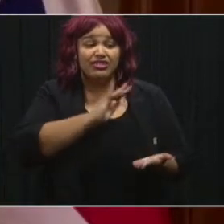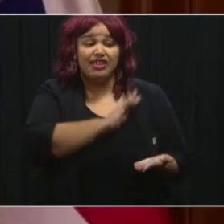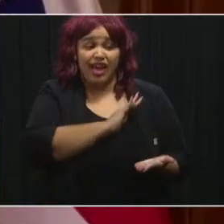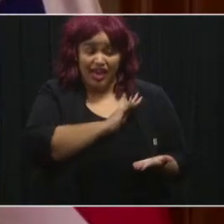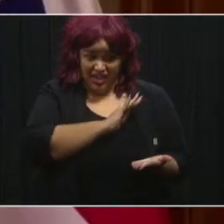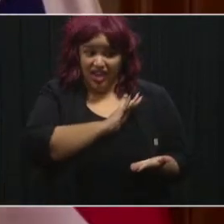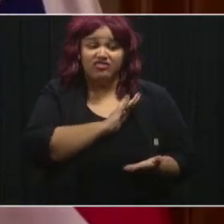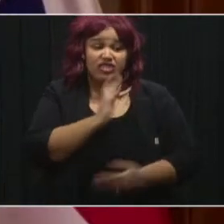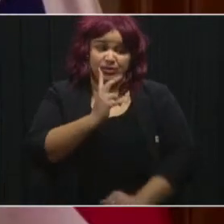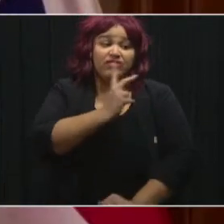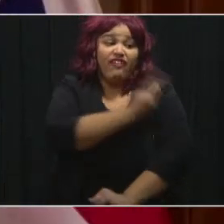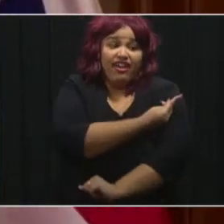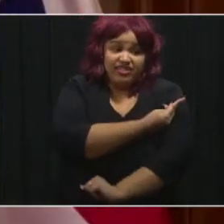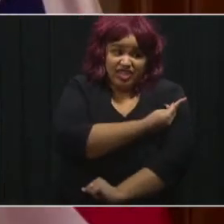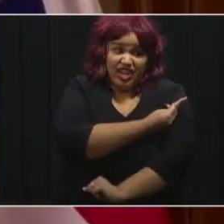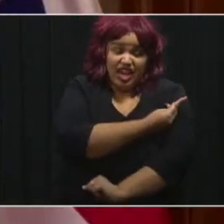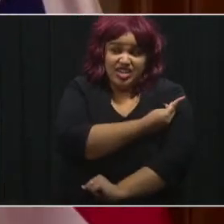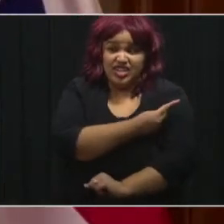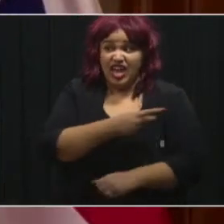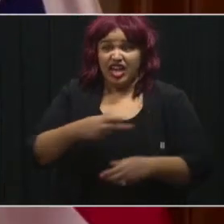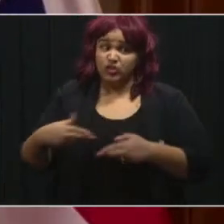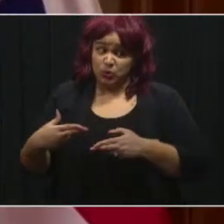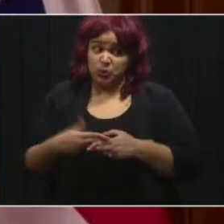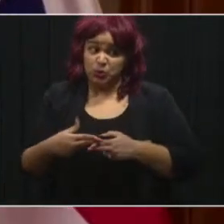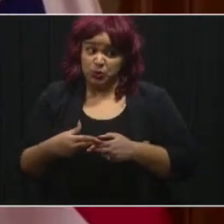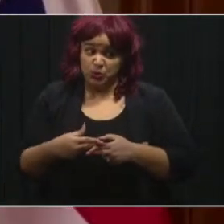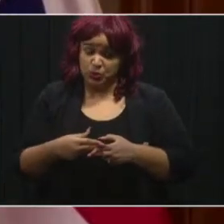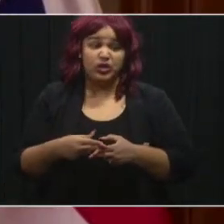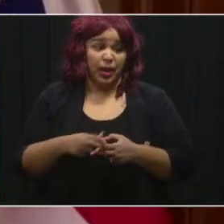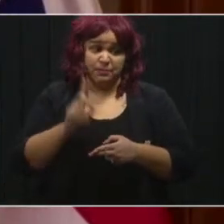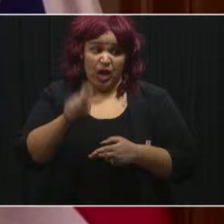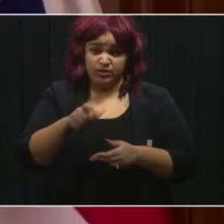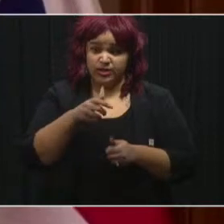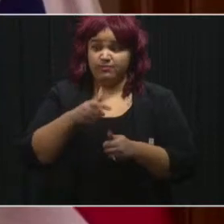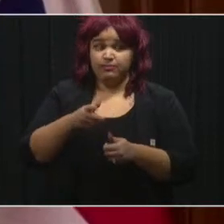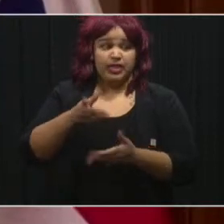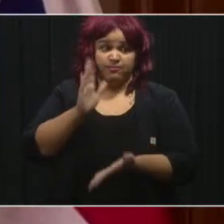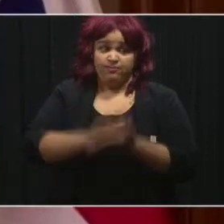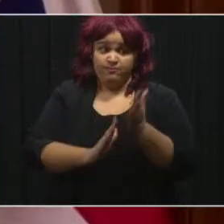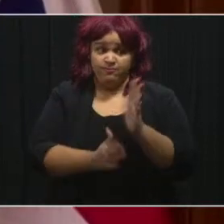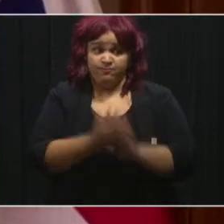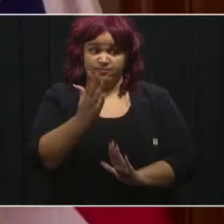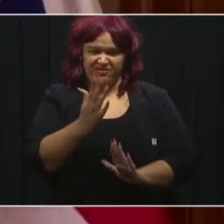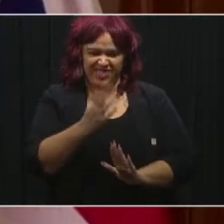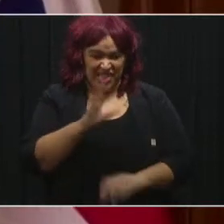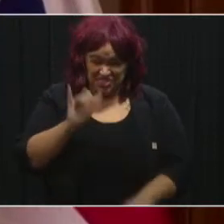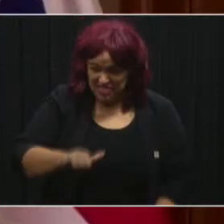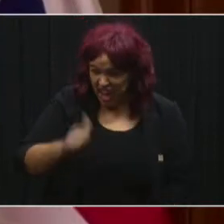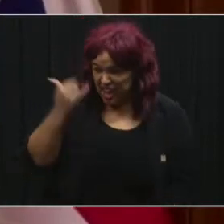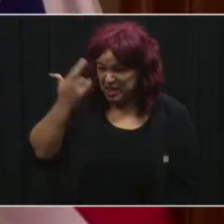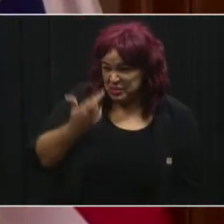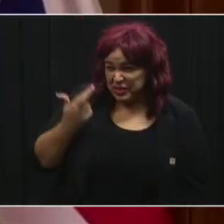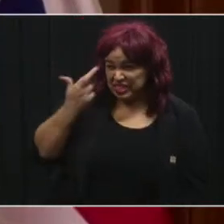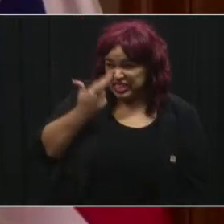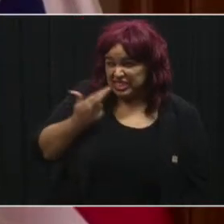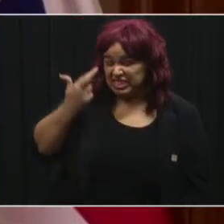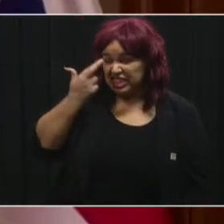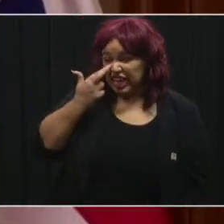the desired effect, or will there be an exodus? And just off the top of my head, since you've all bared your